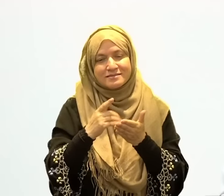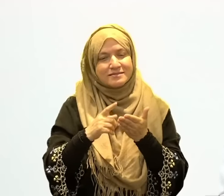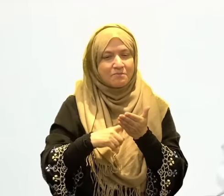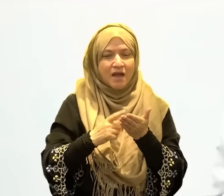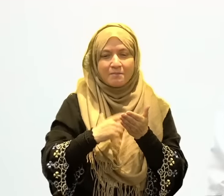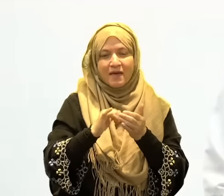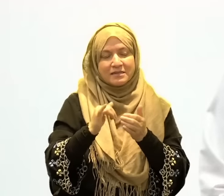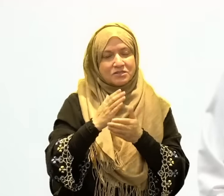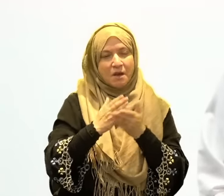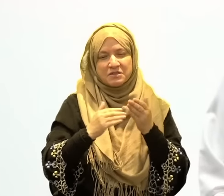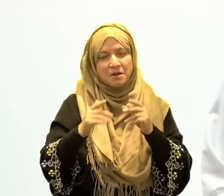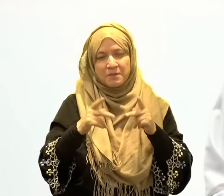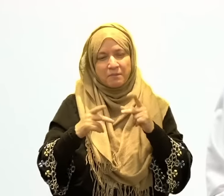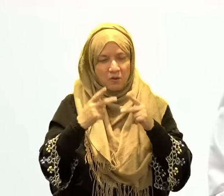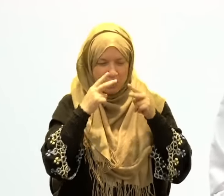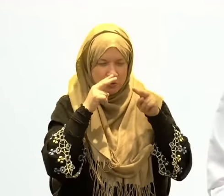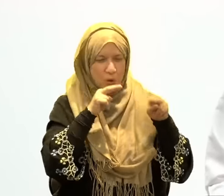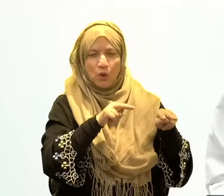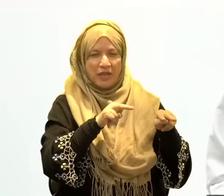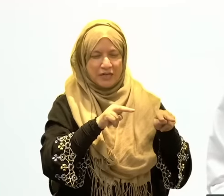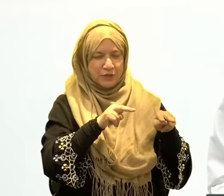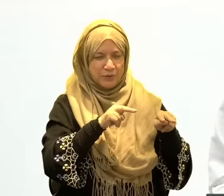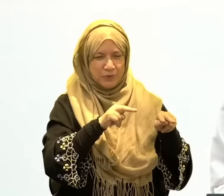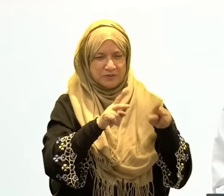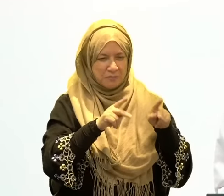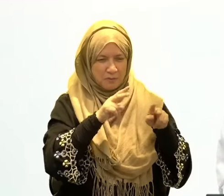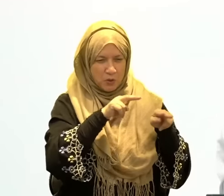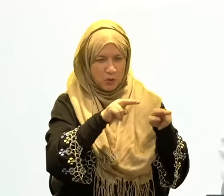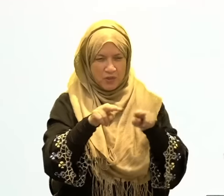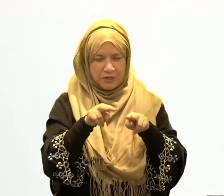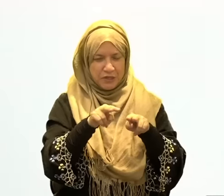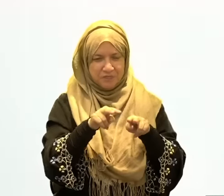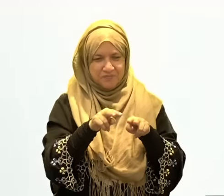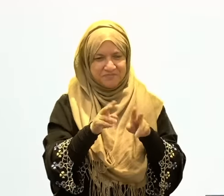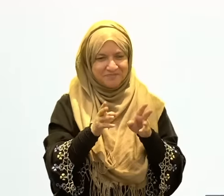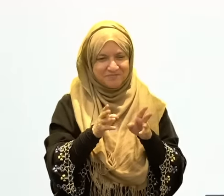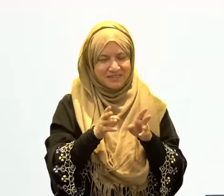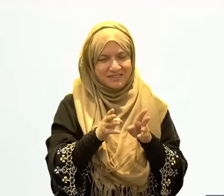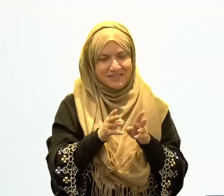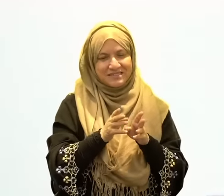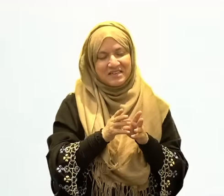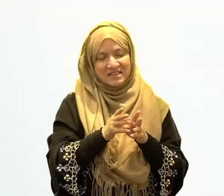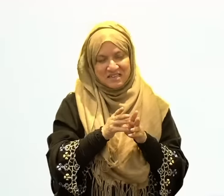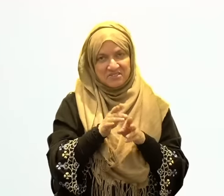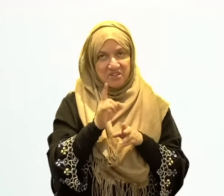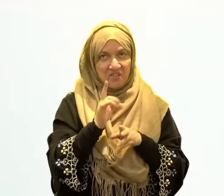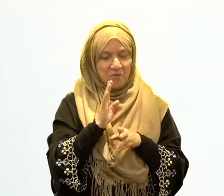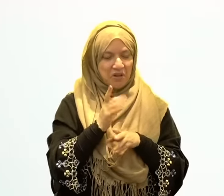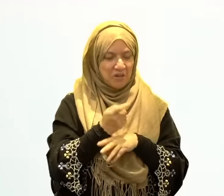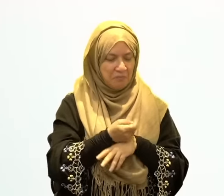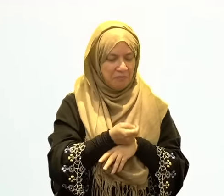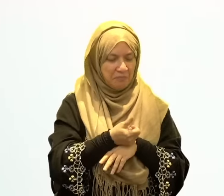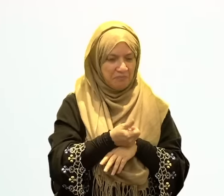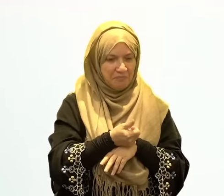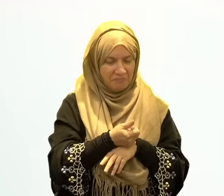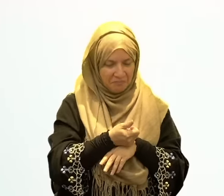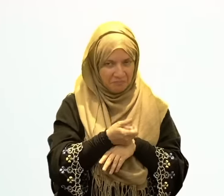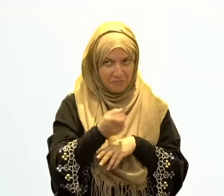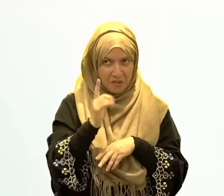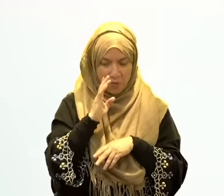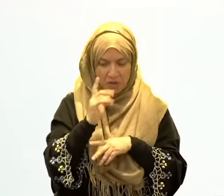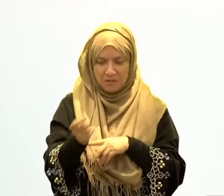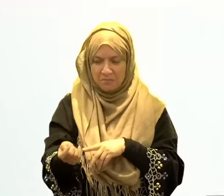sought forgiveness for it. But at the same time, how do you turn this into a